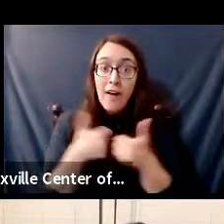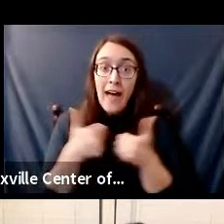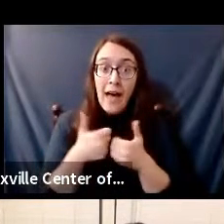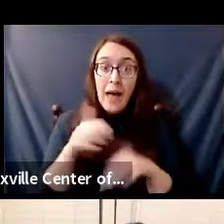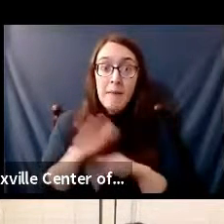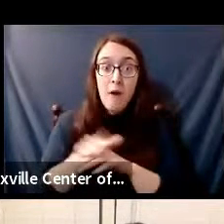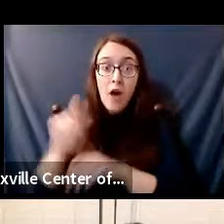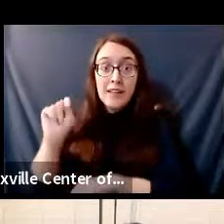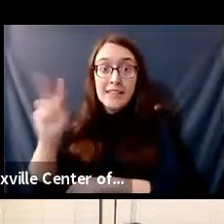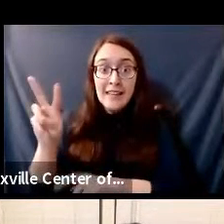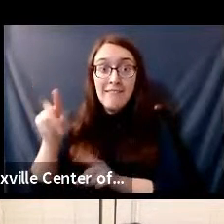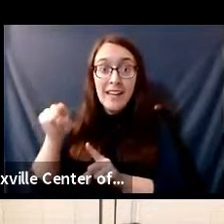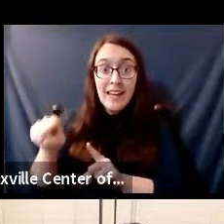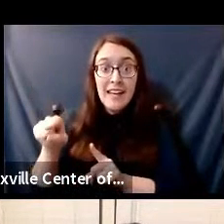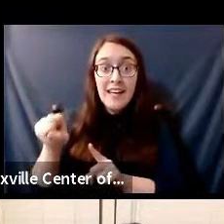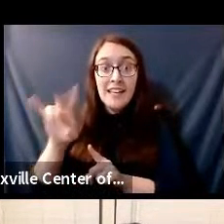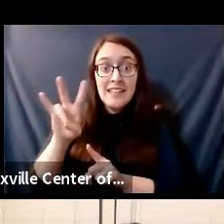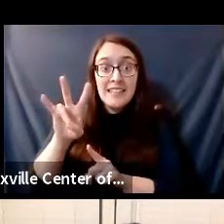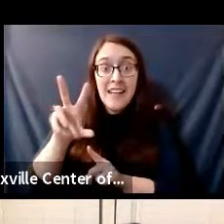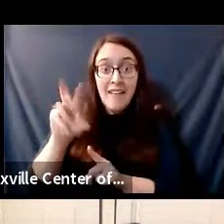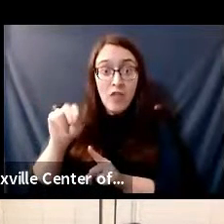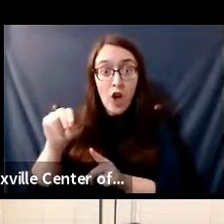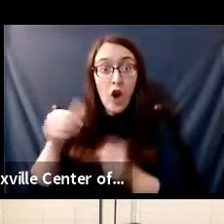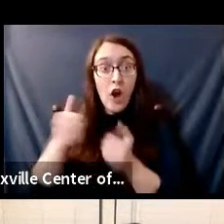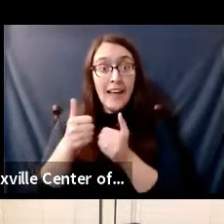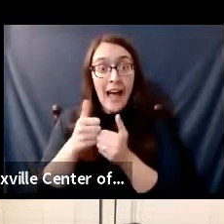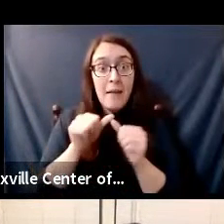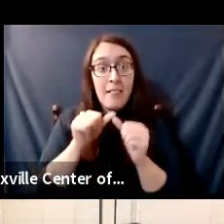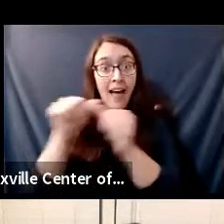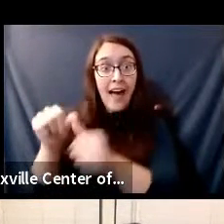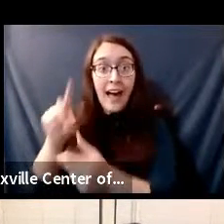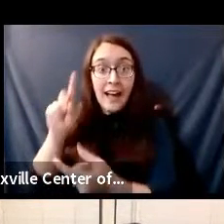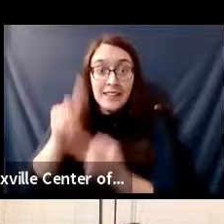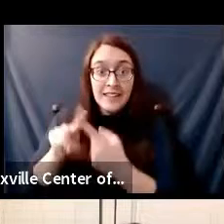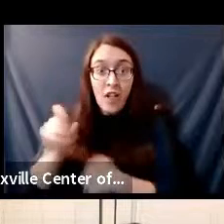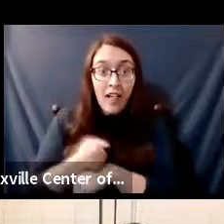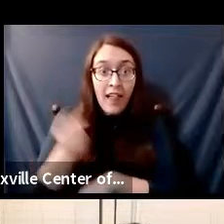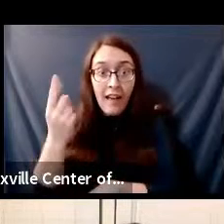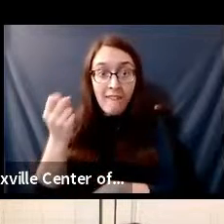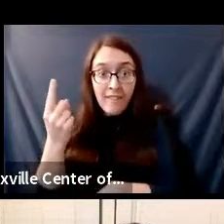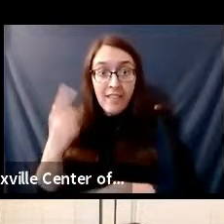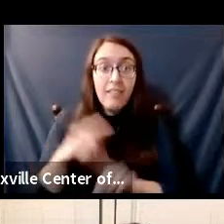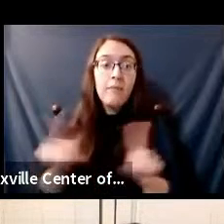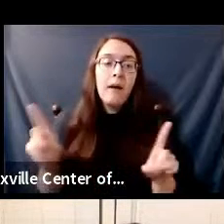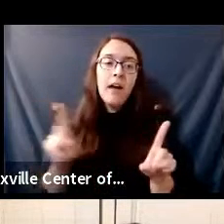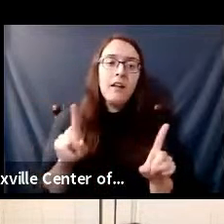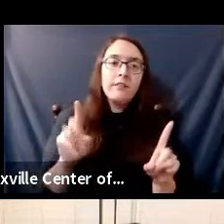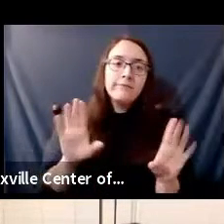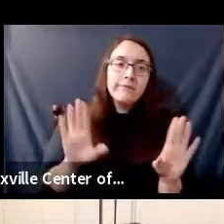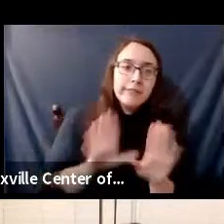7:30 and the game goes well beyond 11 o'clock. But essentially Sunday through,